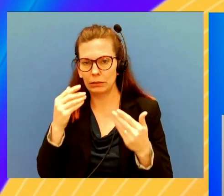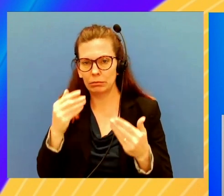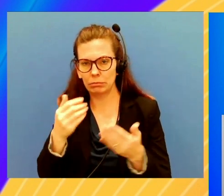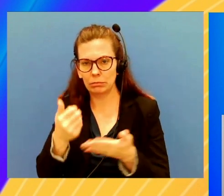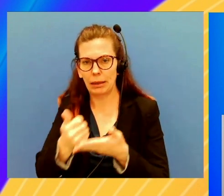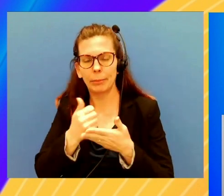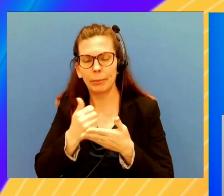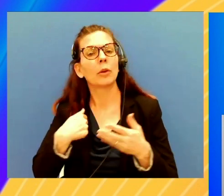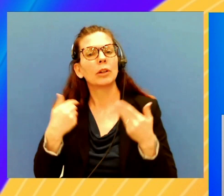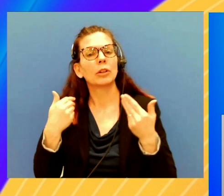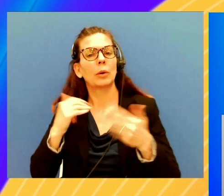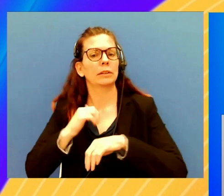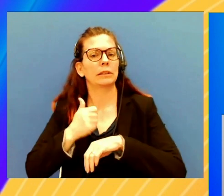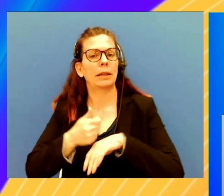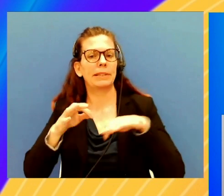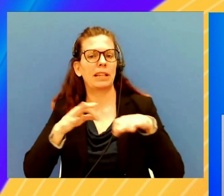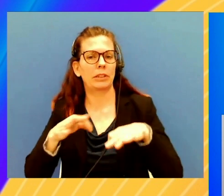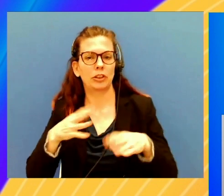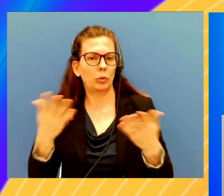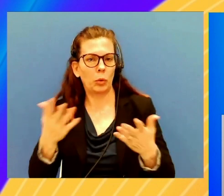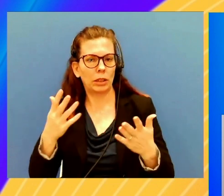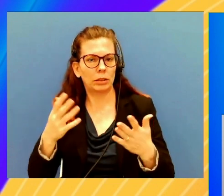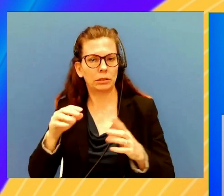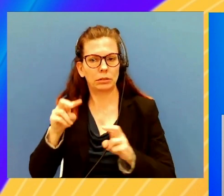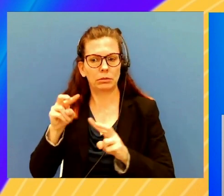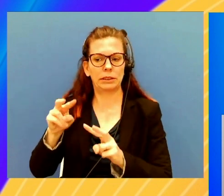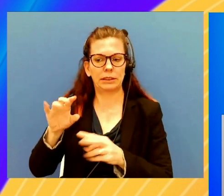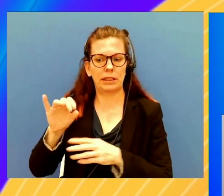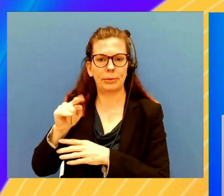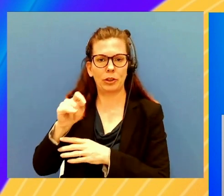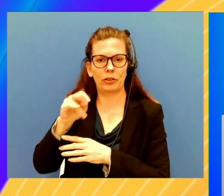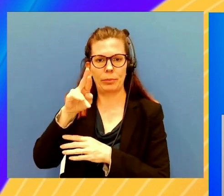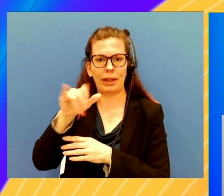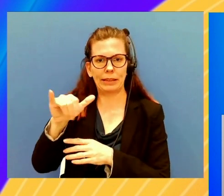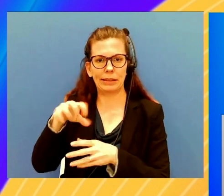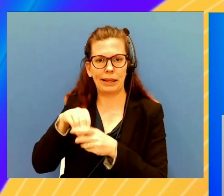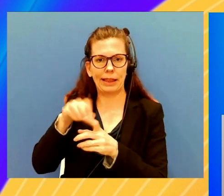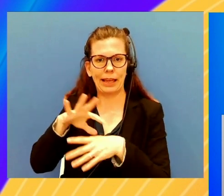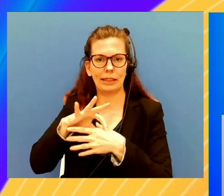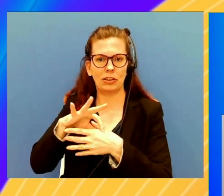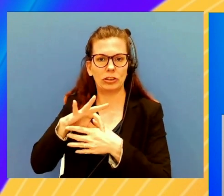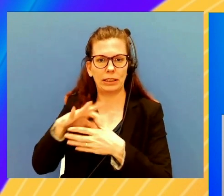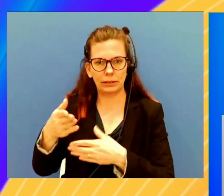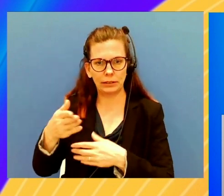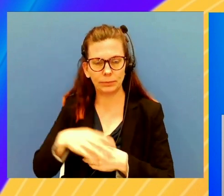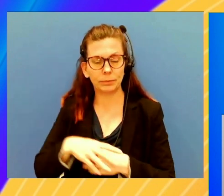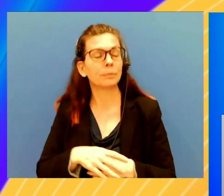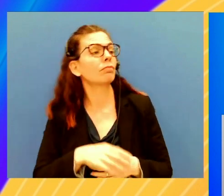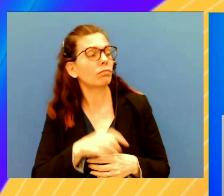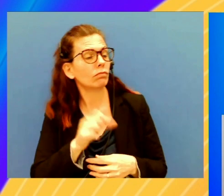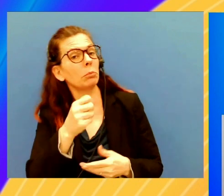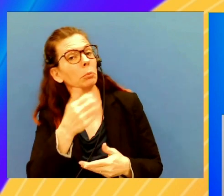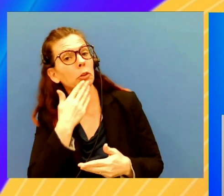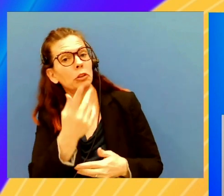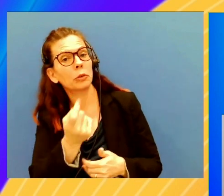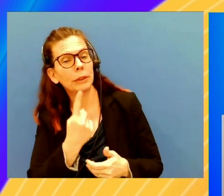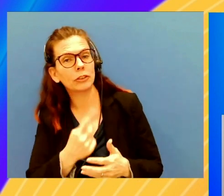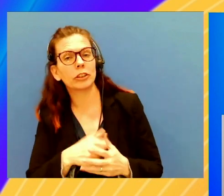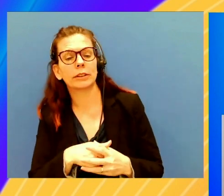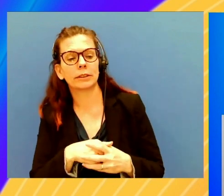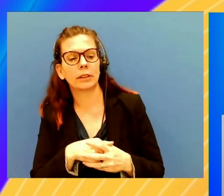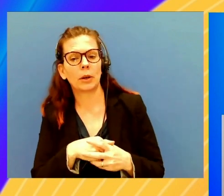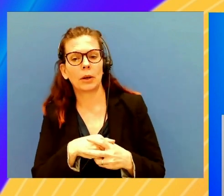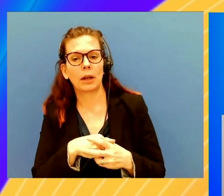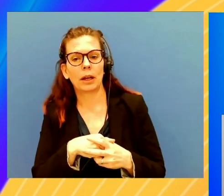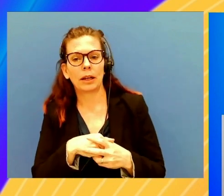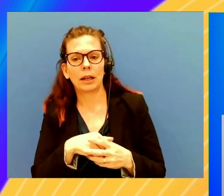go ahead and set the definition of what is observability in this context. Yeah, that's a great question. So